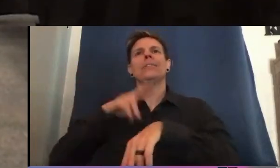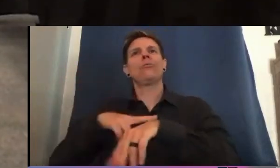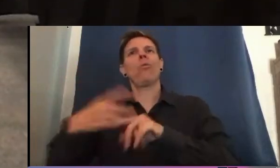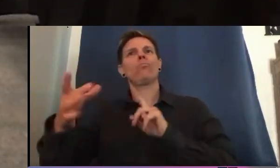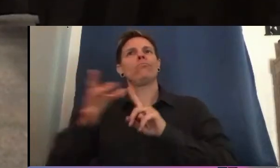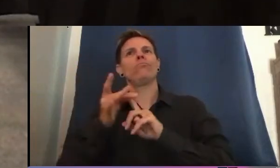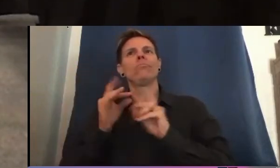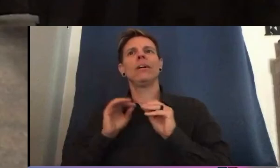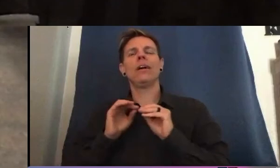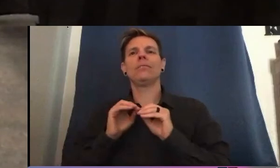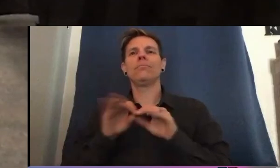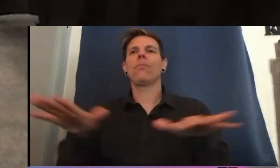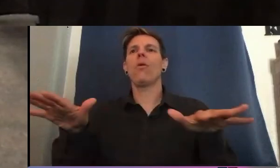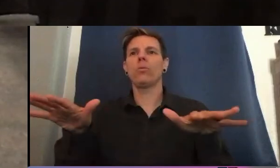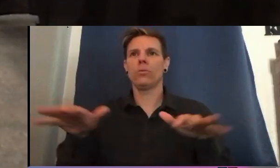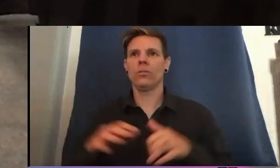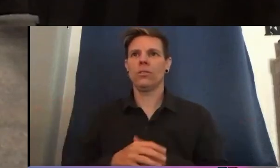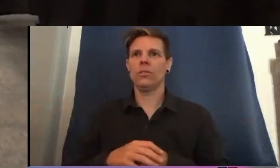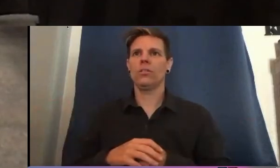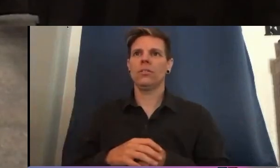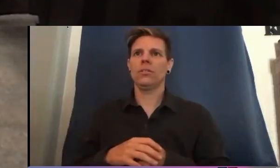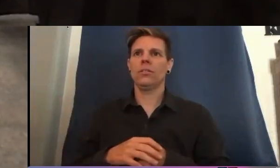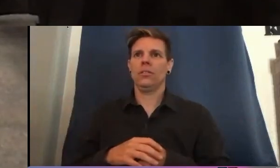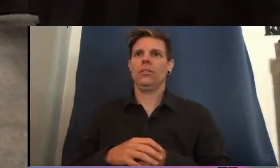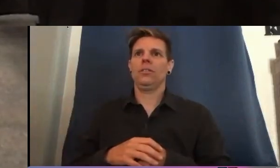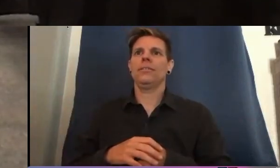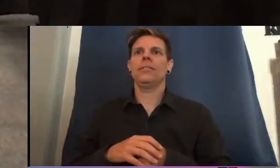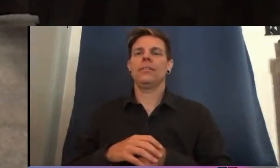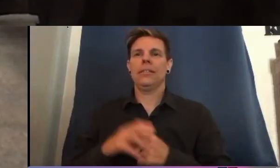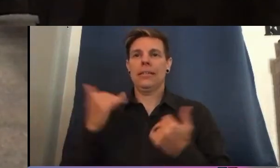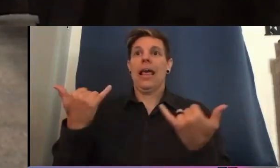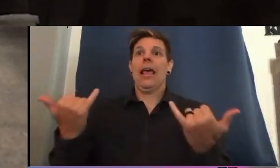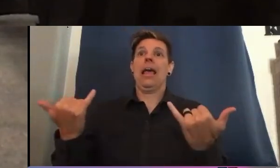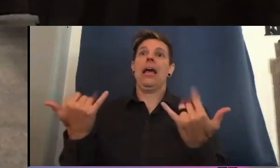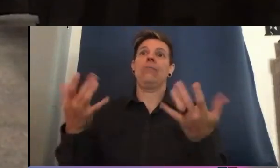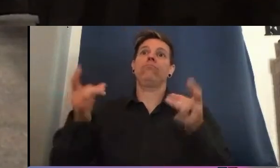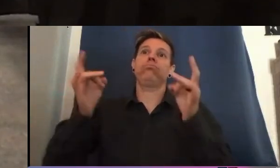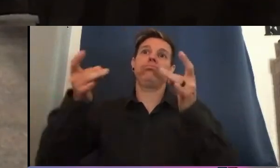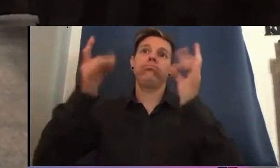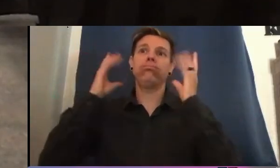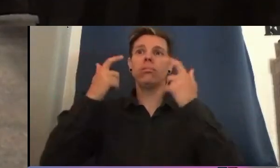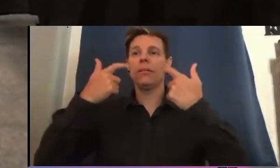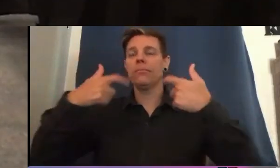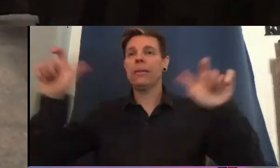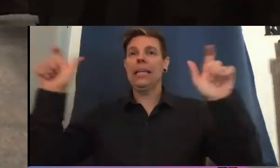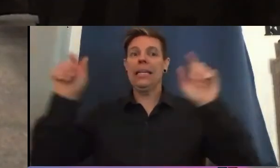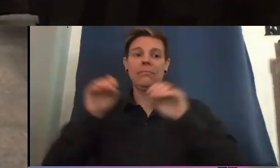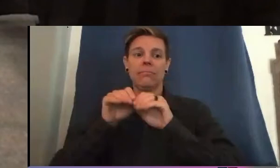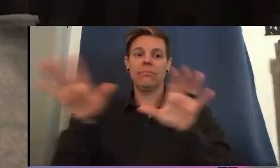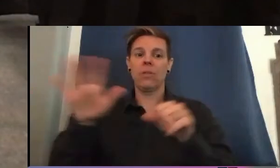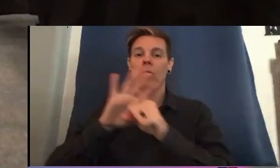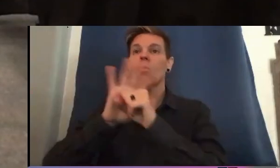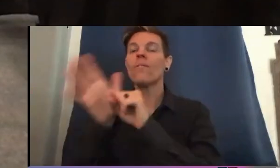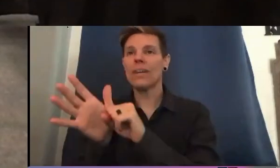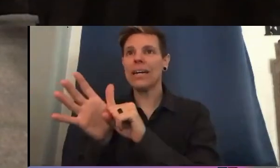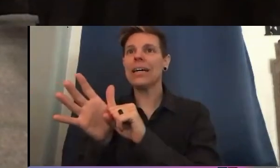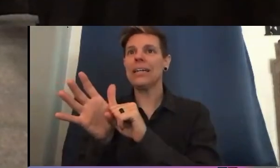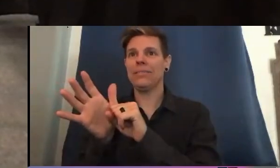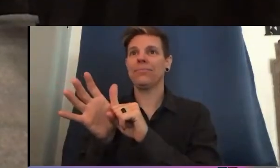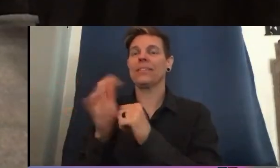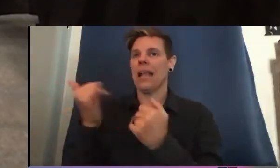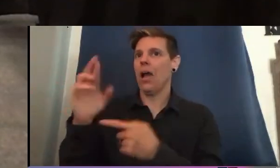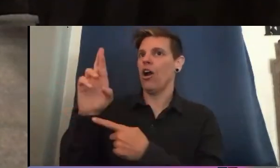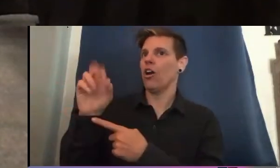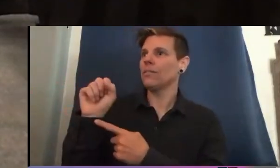cause superbugs and more dangerous outcomes in health, as we've recently seen with the influx in RSV cases. Per